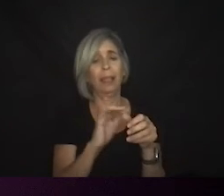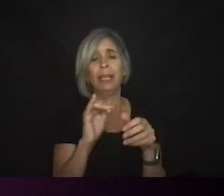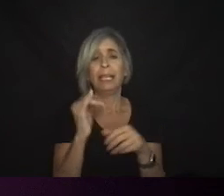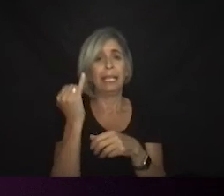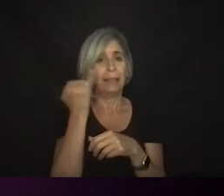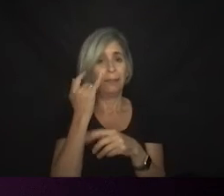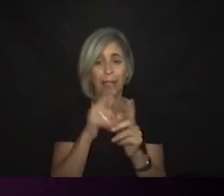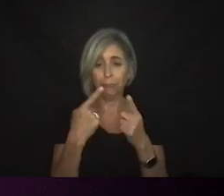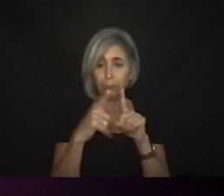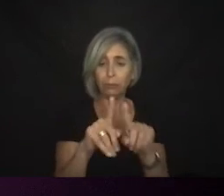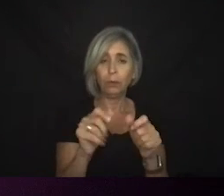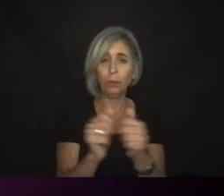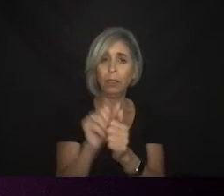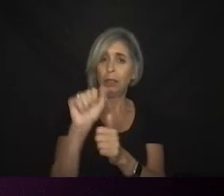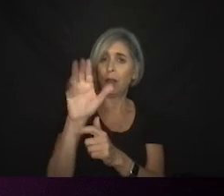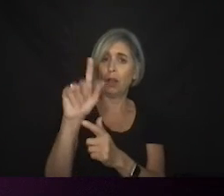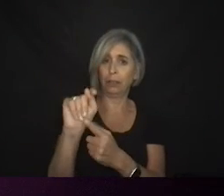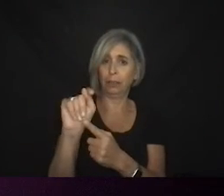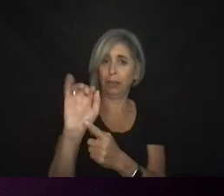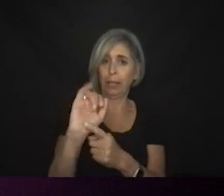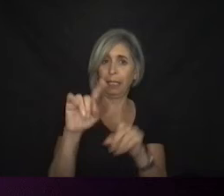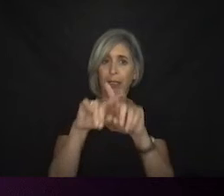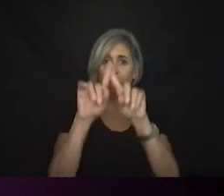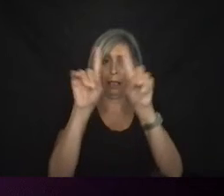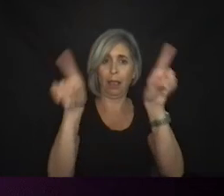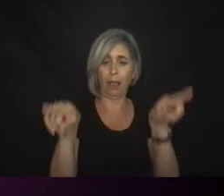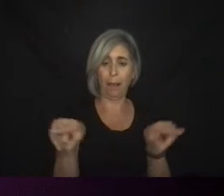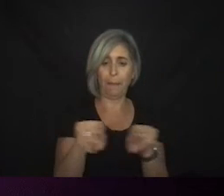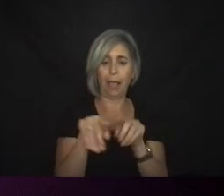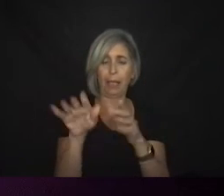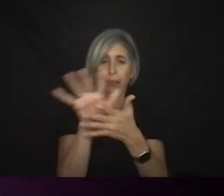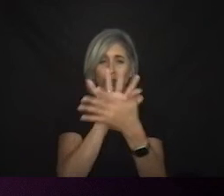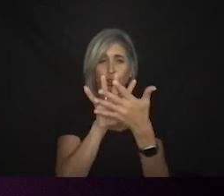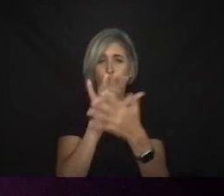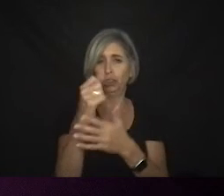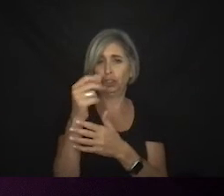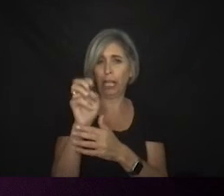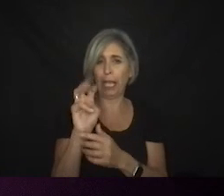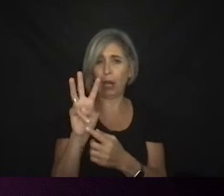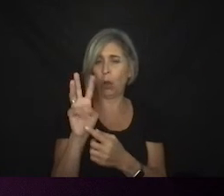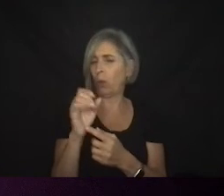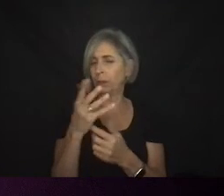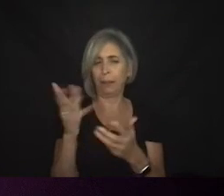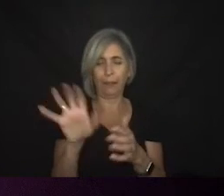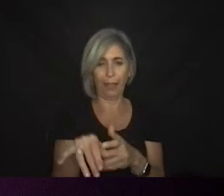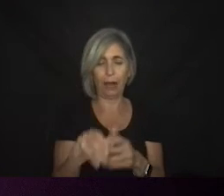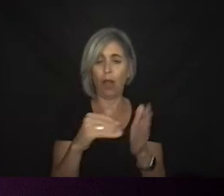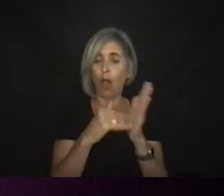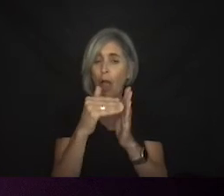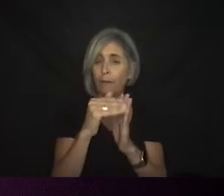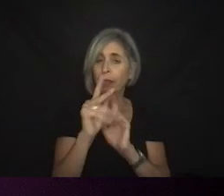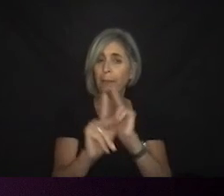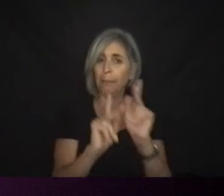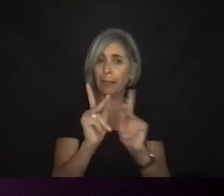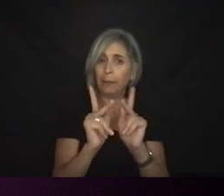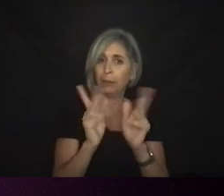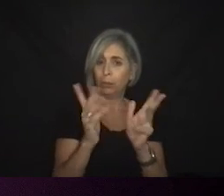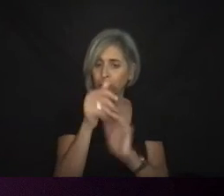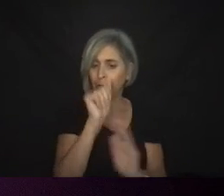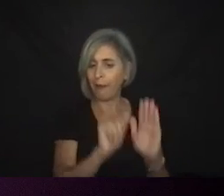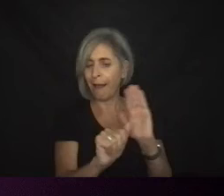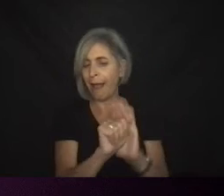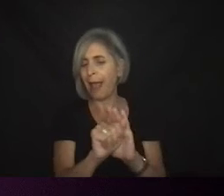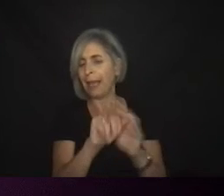by an alternative like a box shadow or something like that. A lot of times people will opt to hide the